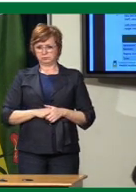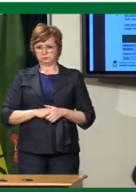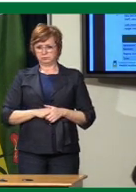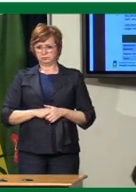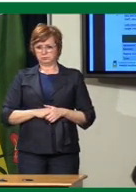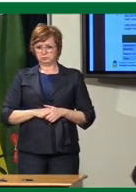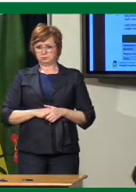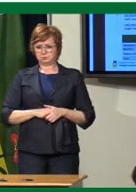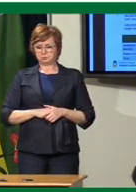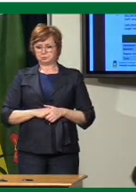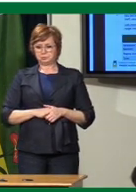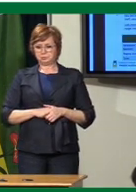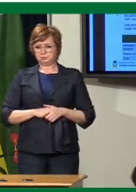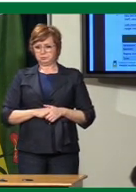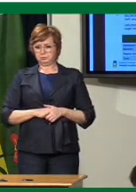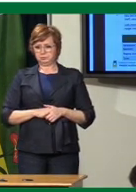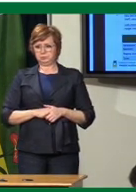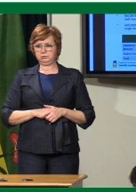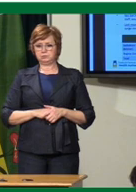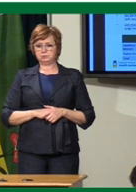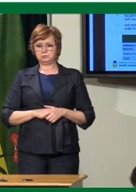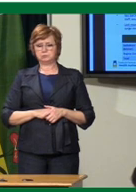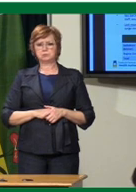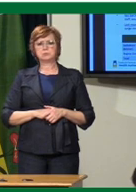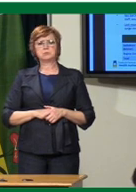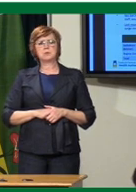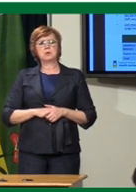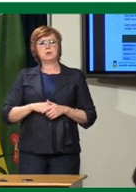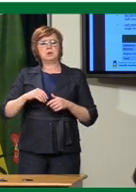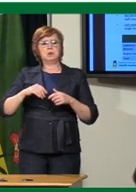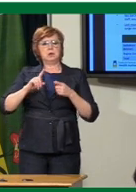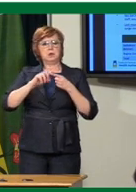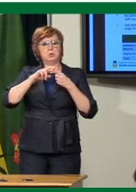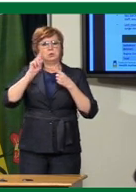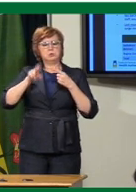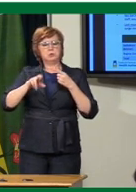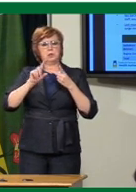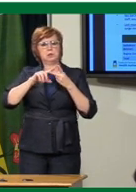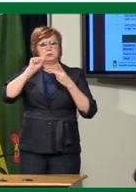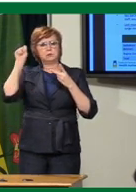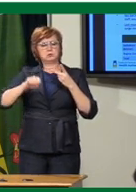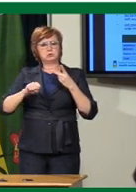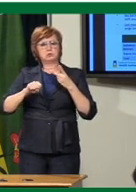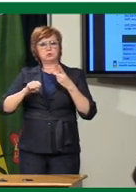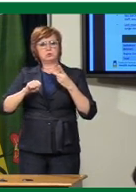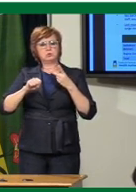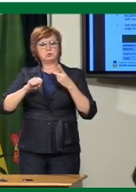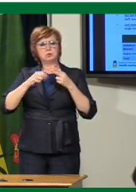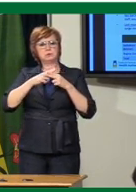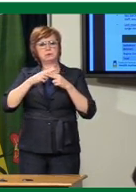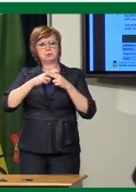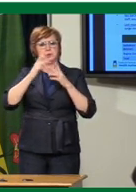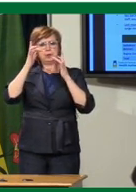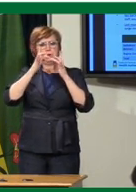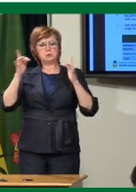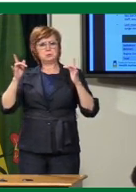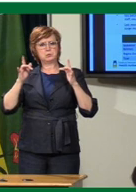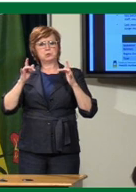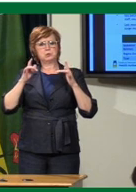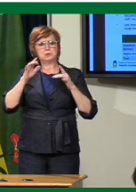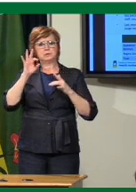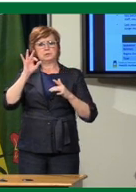I'd like to speak to the two field hospitals that have been created in Saskatoon and Regina. The field hospitals are